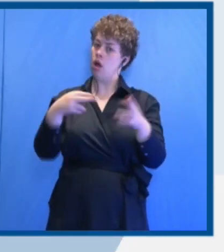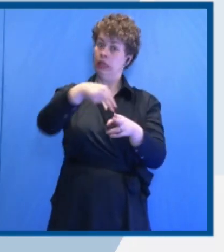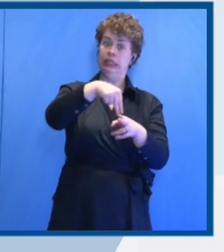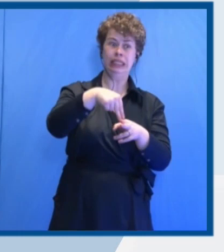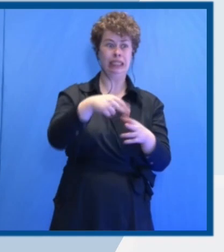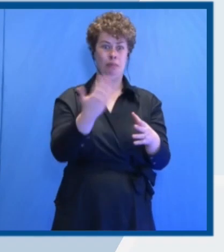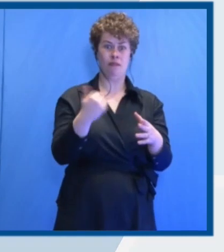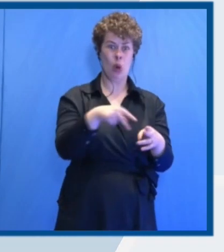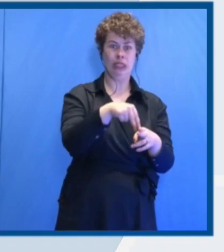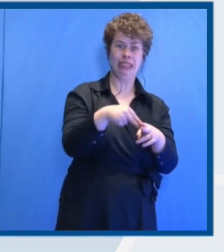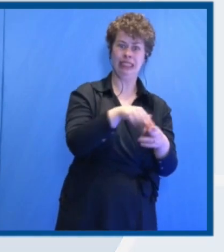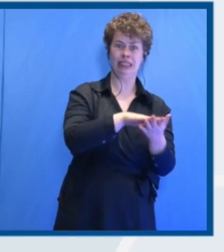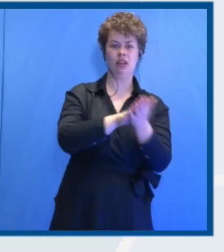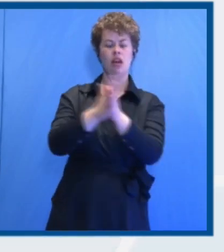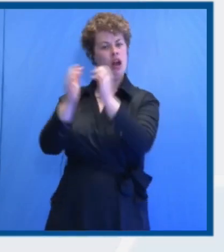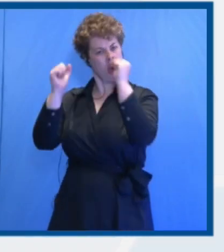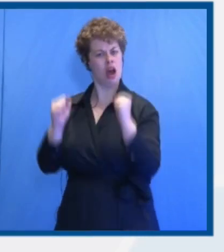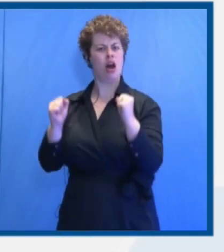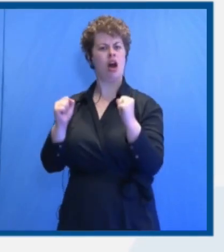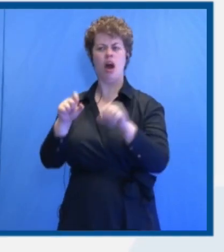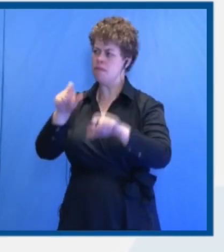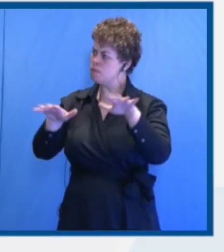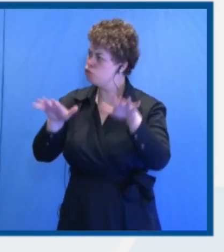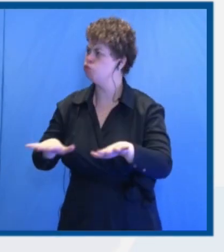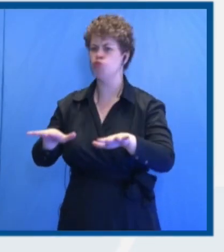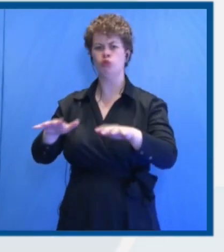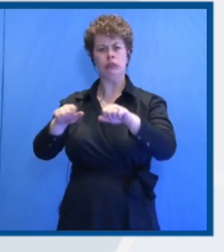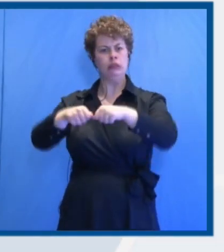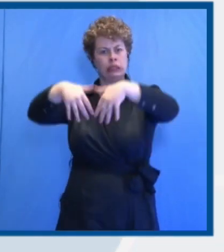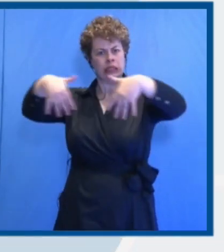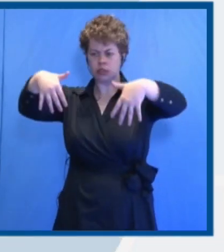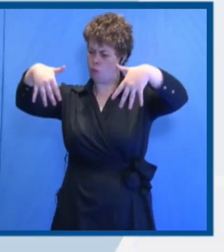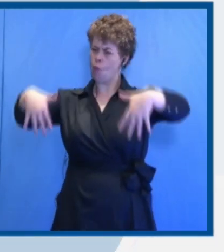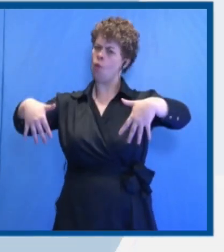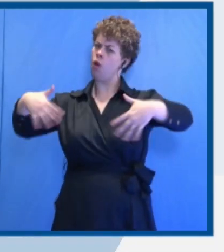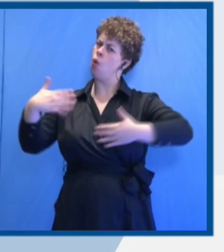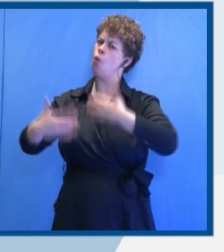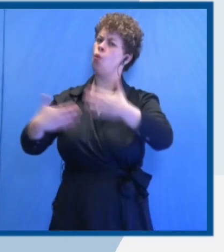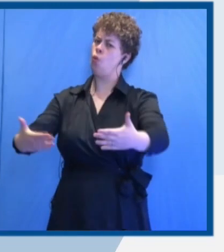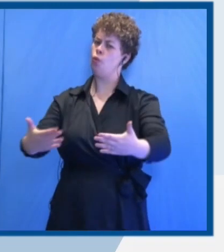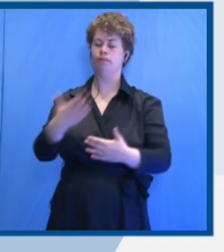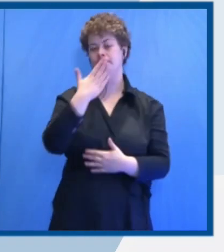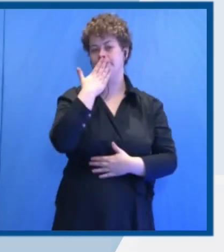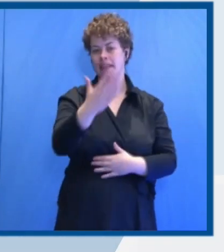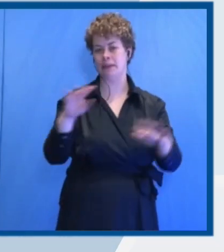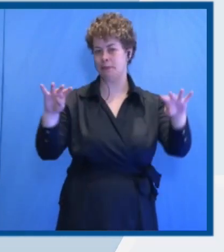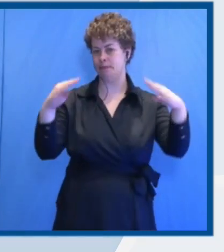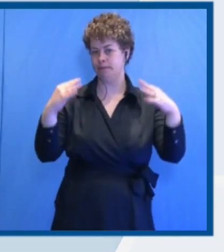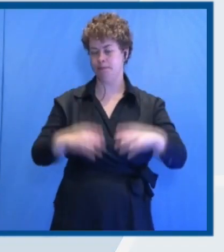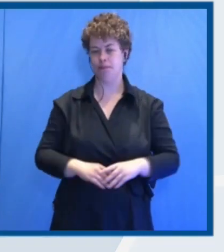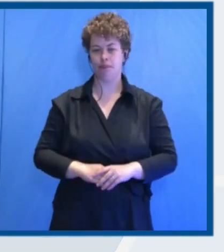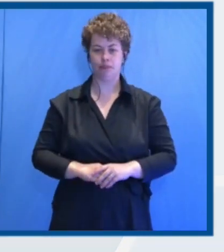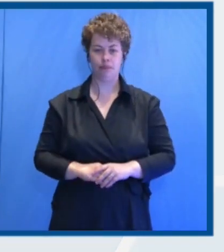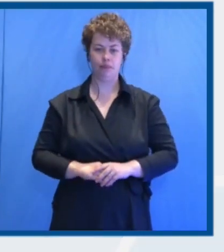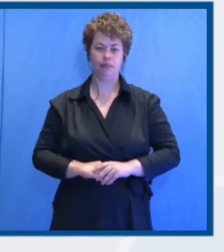course, enhancing resilience, holistically reducing systemic risk along this region. Thank you. Thank you very